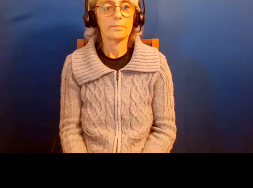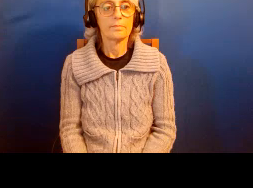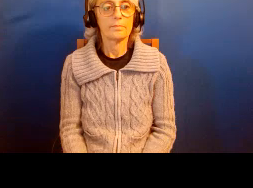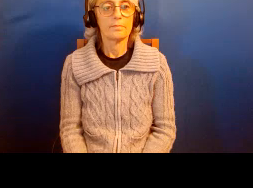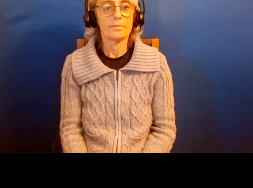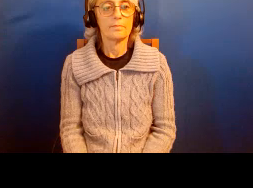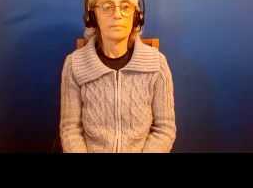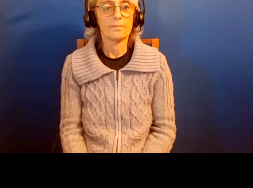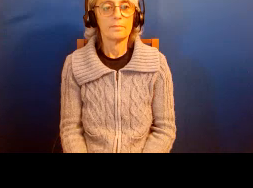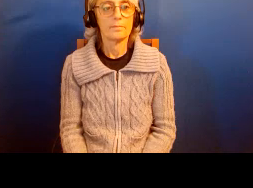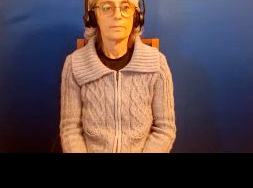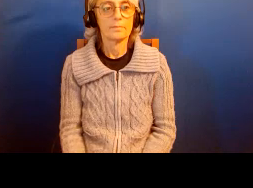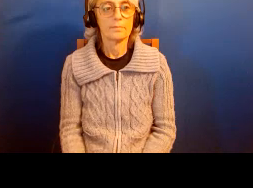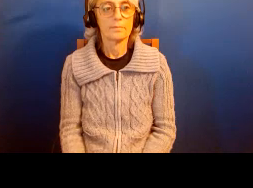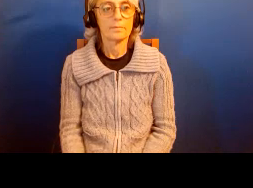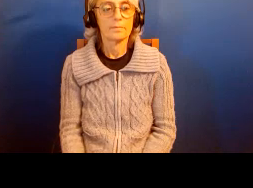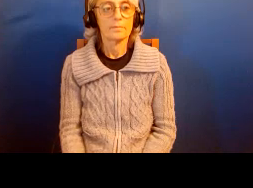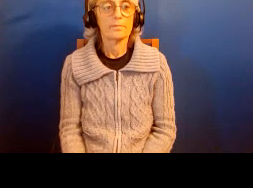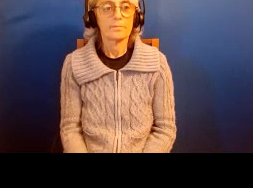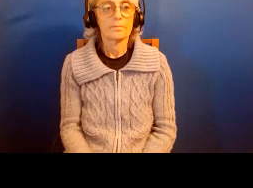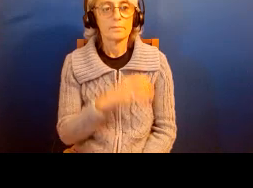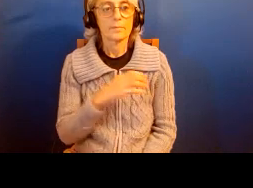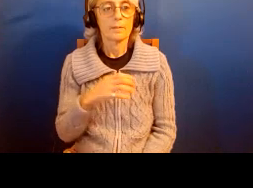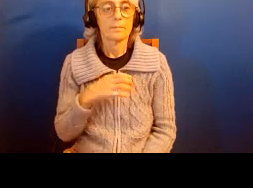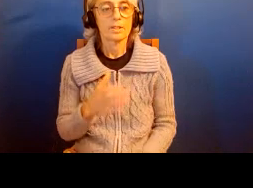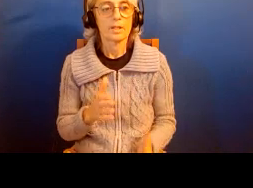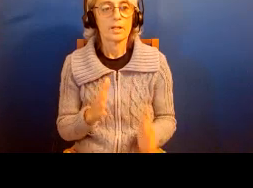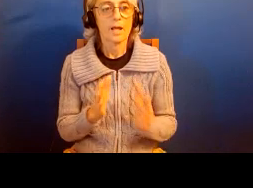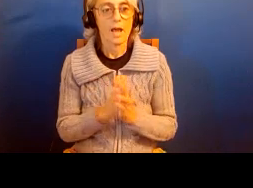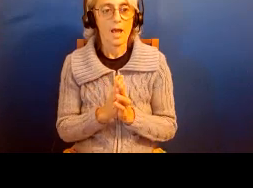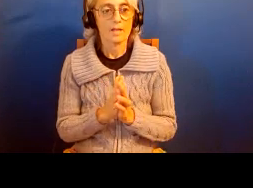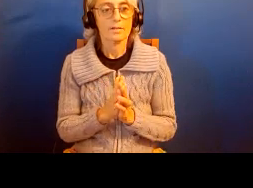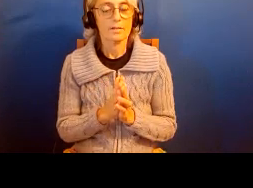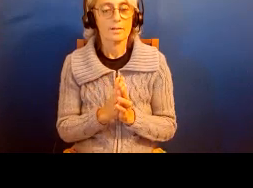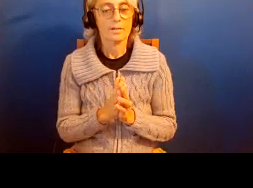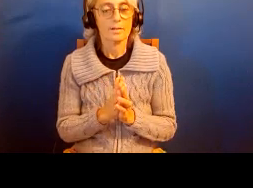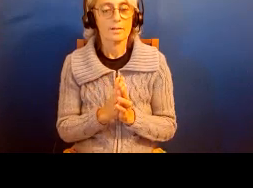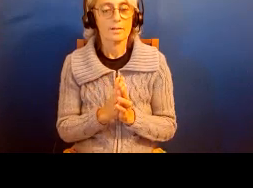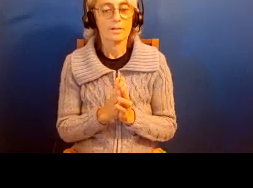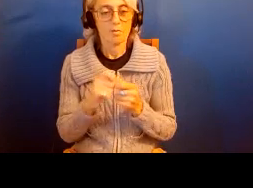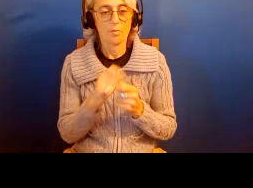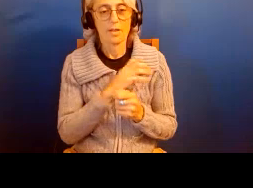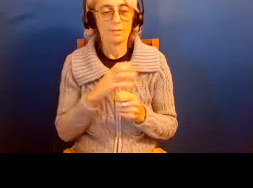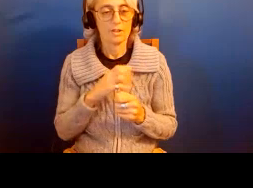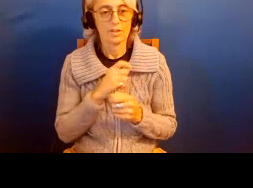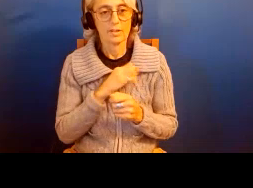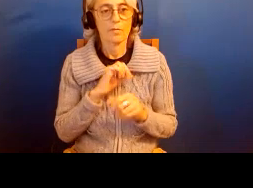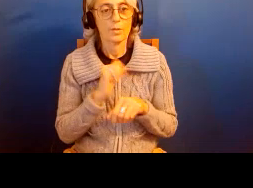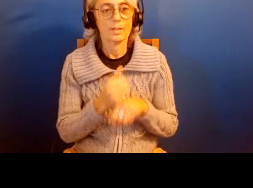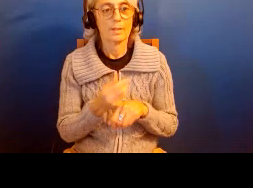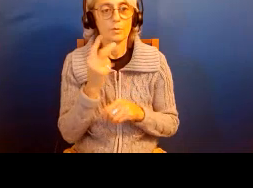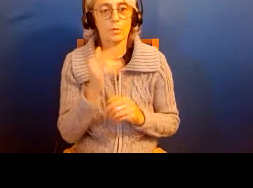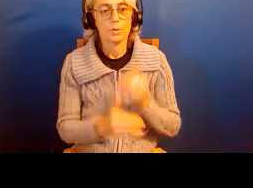At the Commission's request and in coordination with Commission staff, we developed a two-step process to achieve this goal.